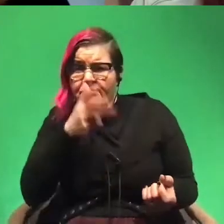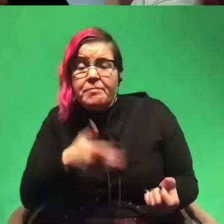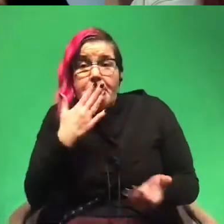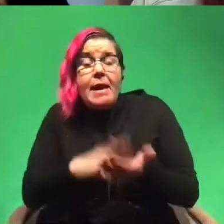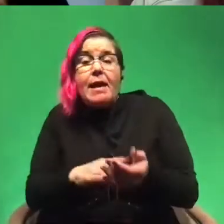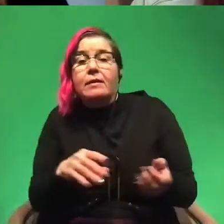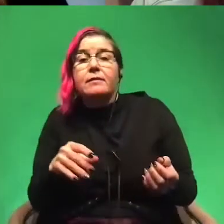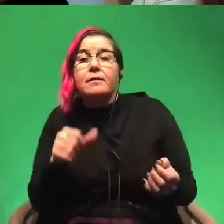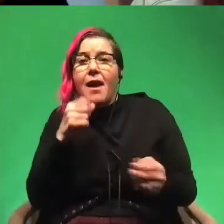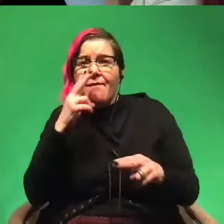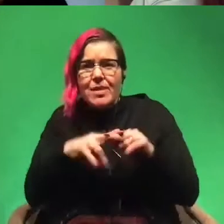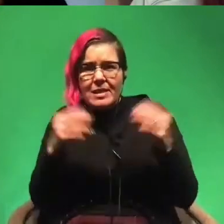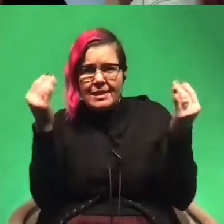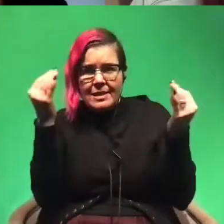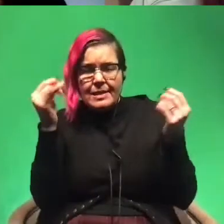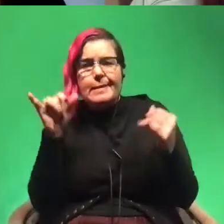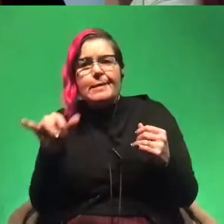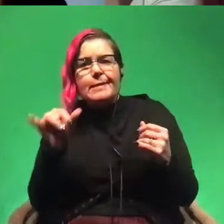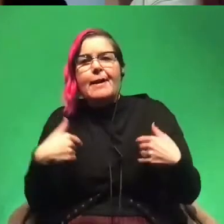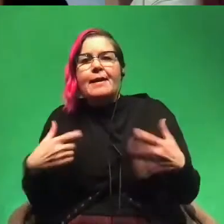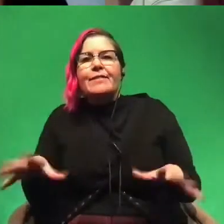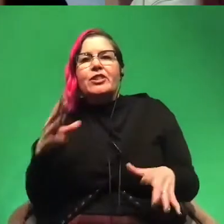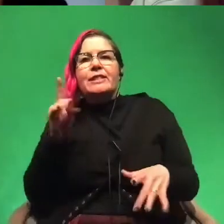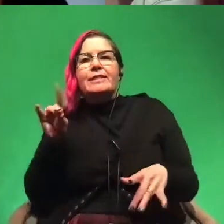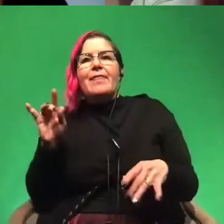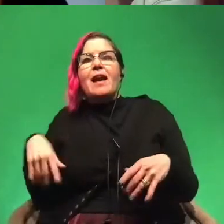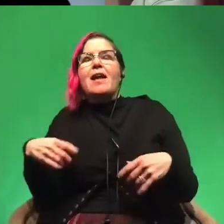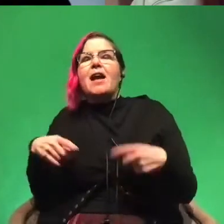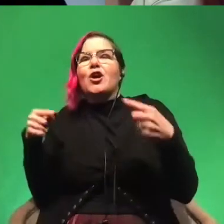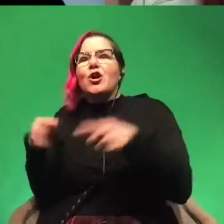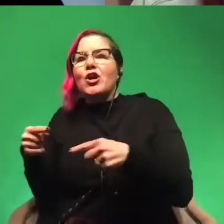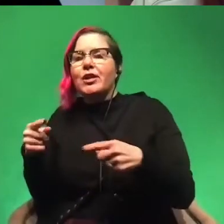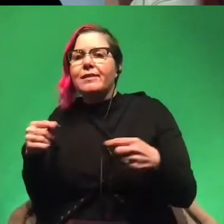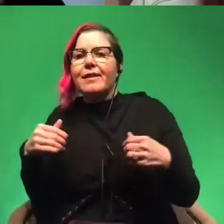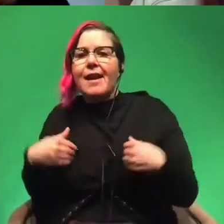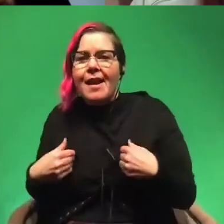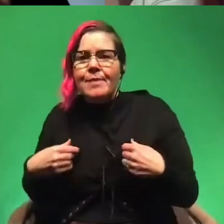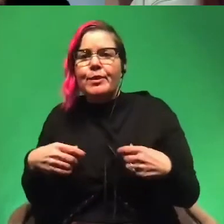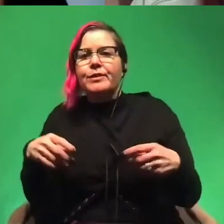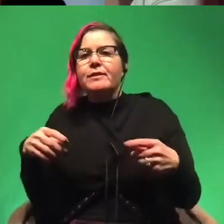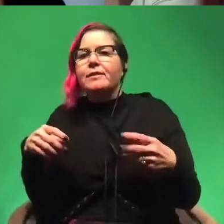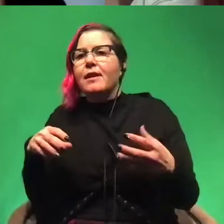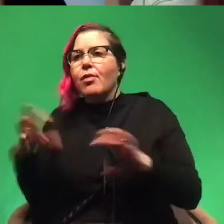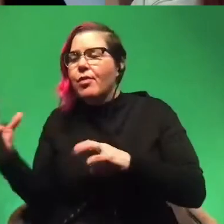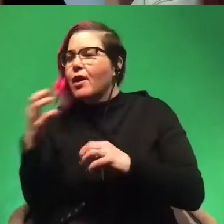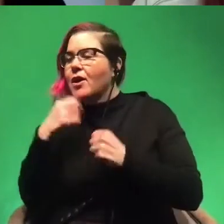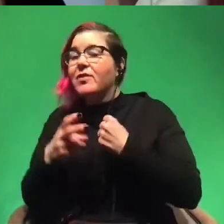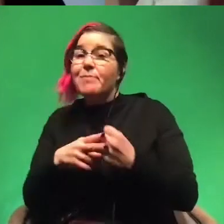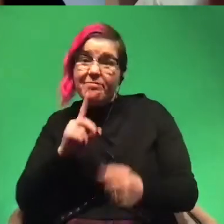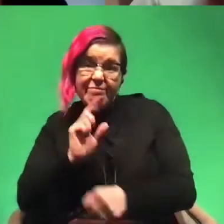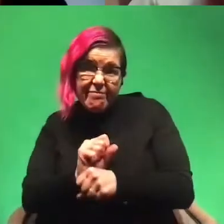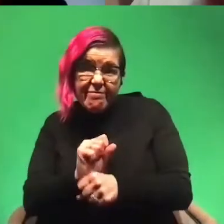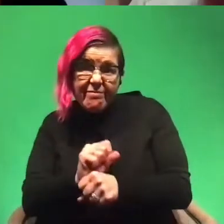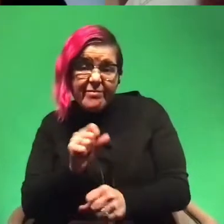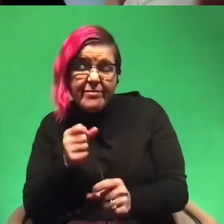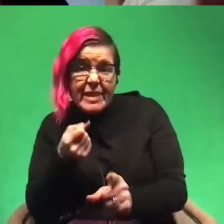It's not fun to think that maybe something that we've done in the past could be harmful to individuals, let alone conservation or animals in captivity, but that's the reality of it.